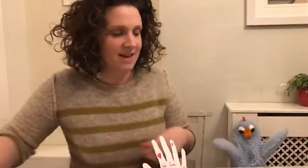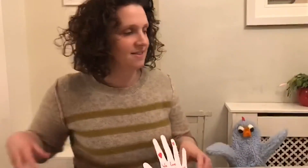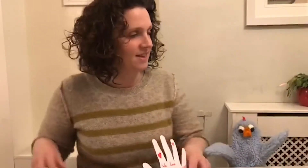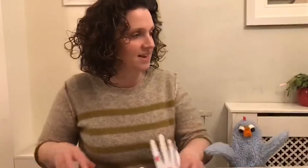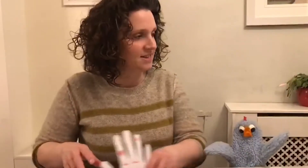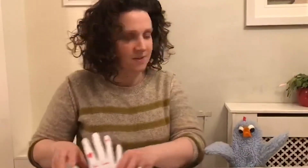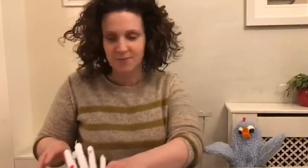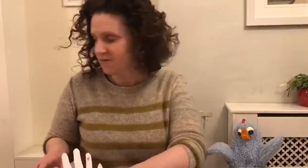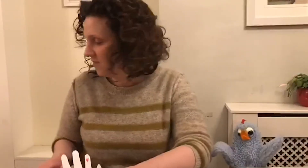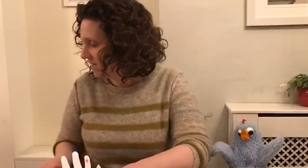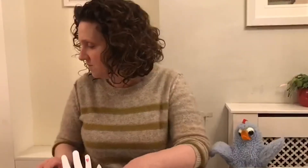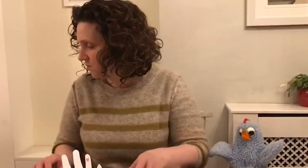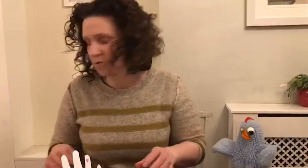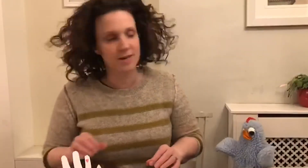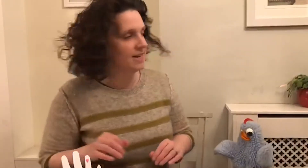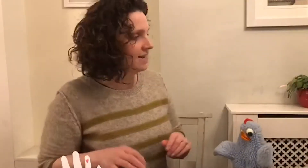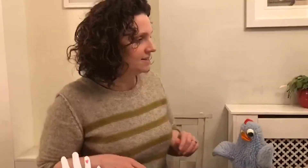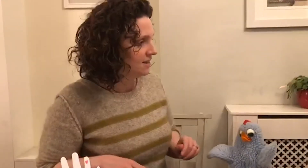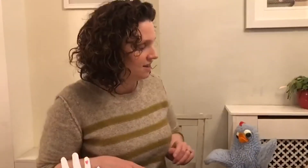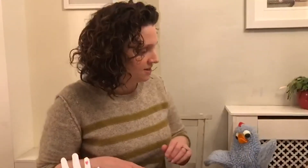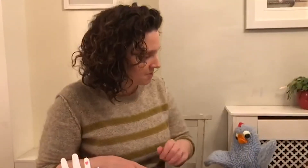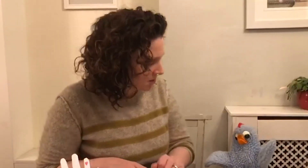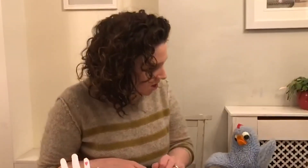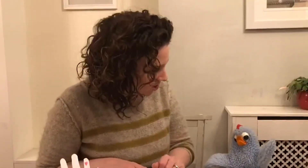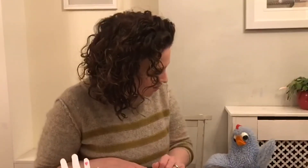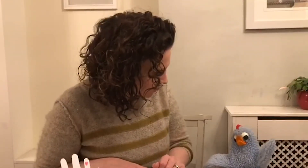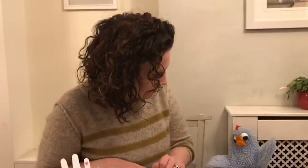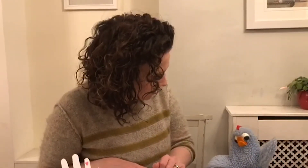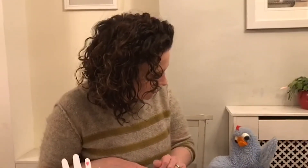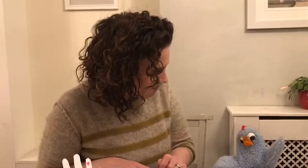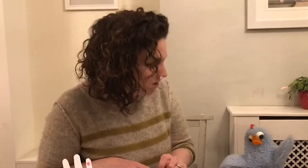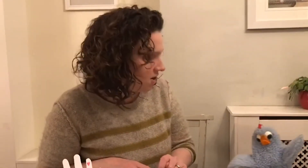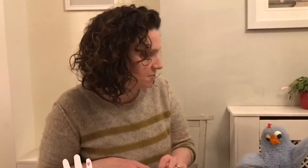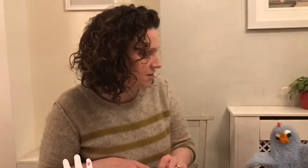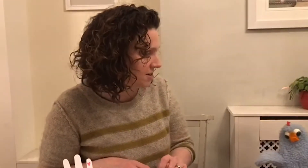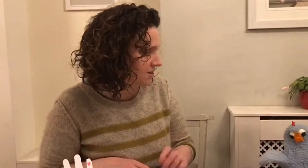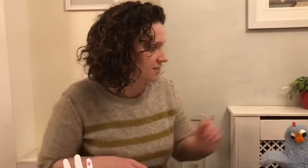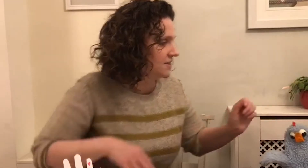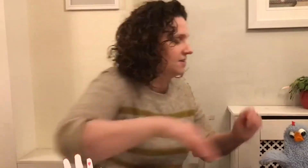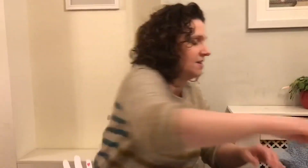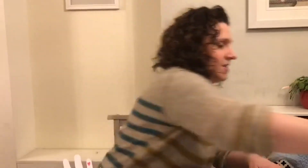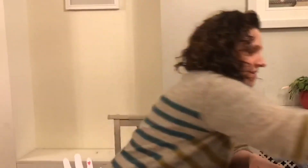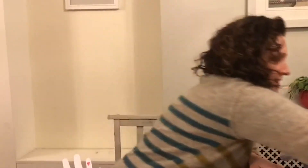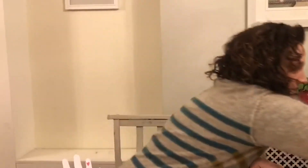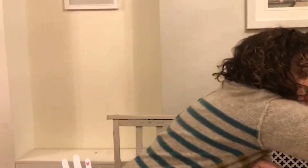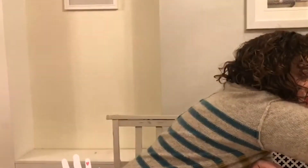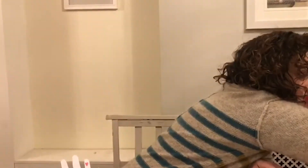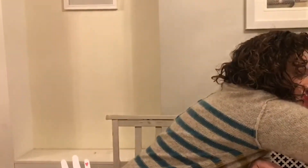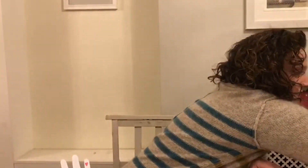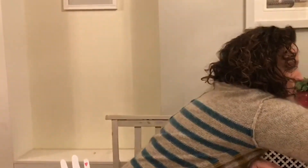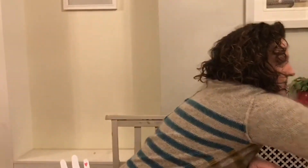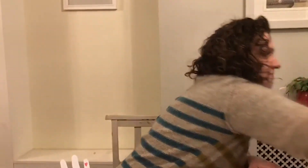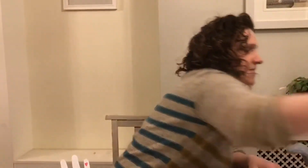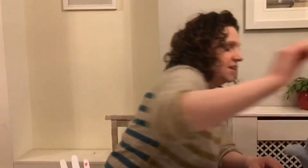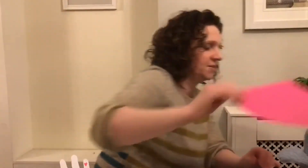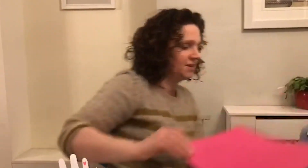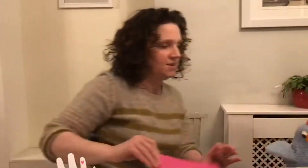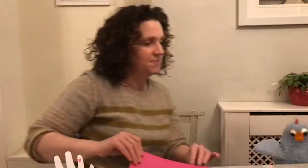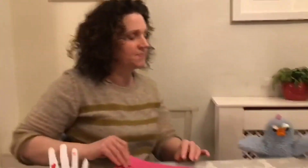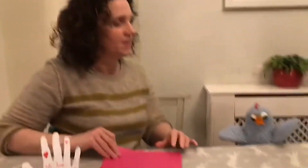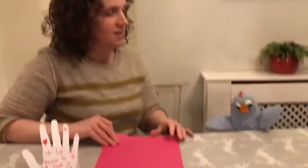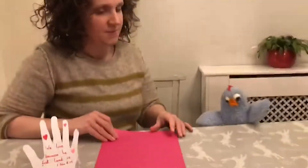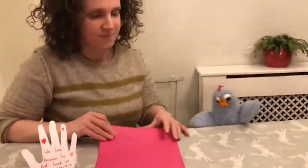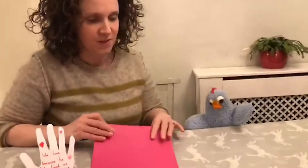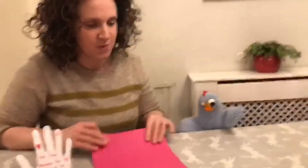to make these, first of all, we need some card. Can you get some card, Bernard? I'll get the card because you can't reach. There we